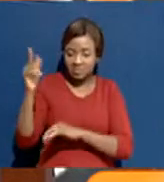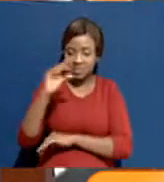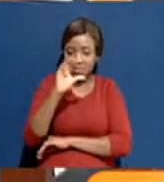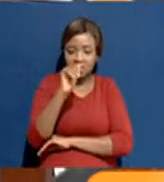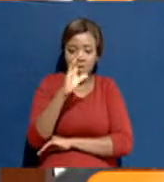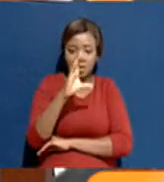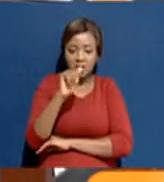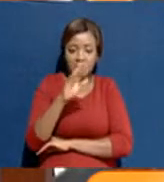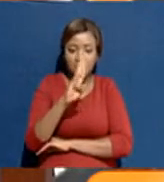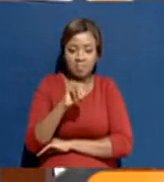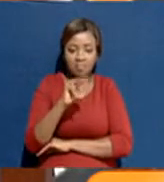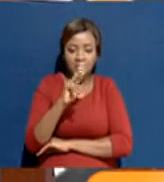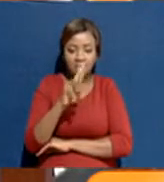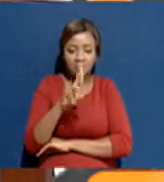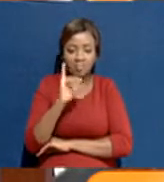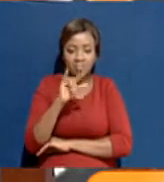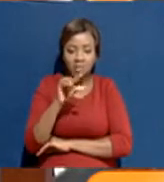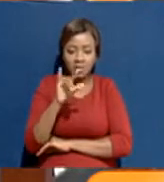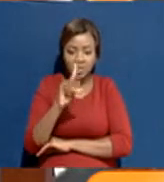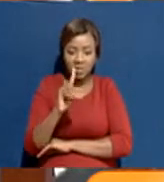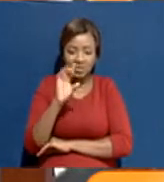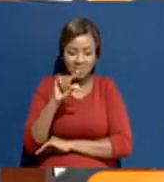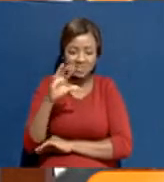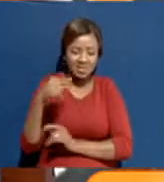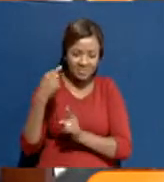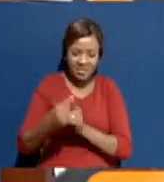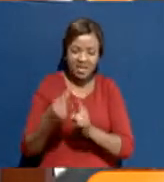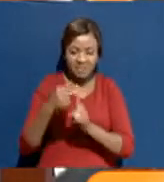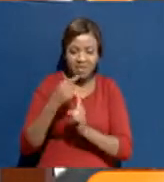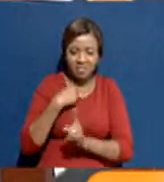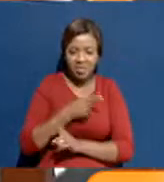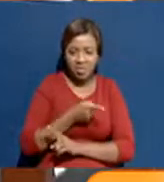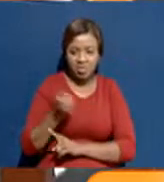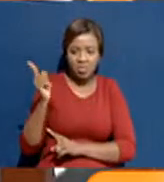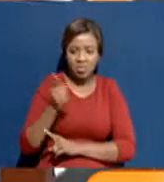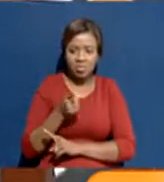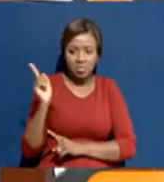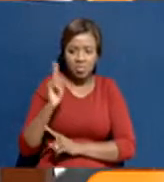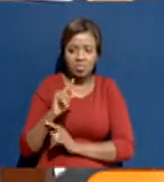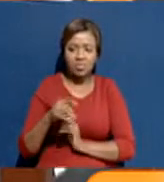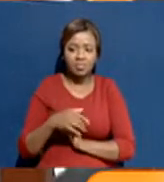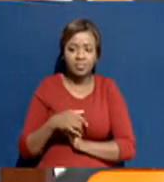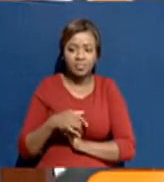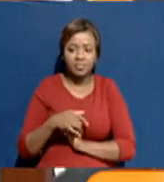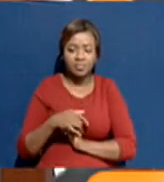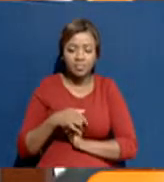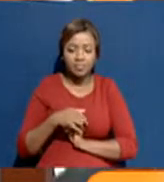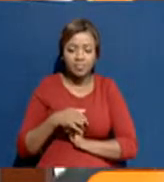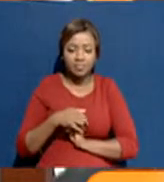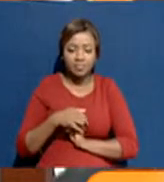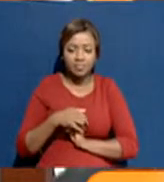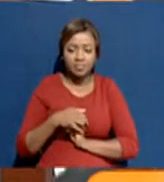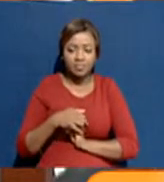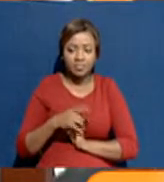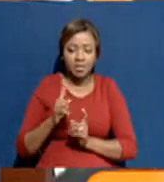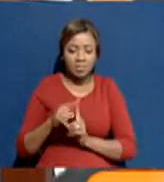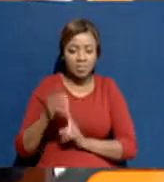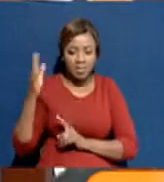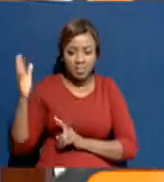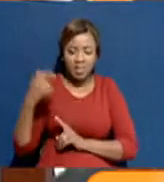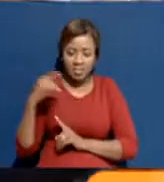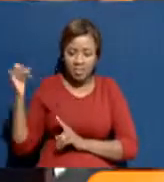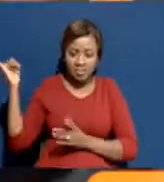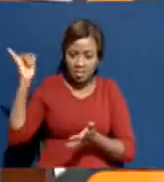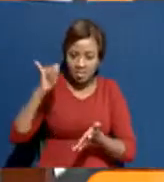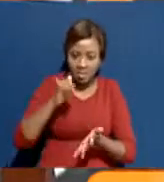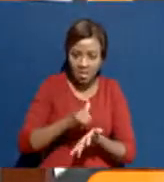July, where I used to go every year for a conference for elections. And then I was called by, when I came to the